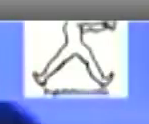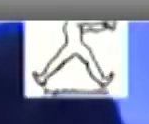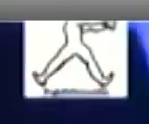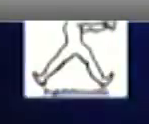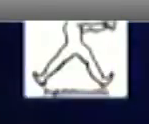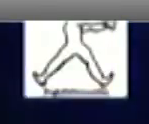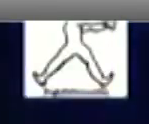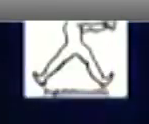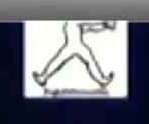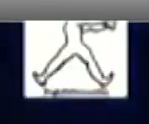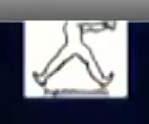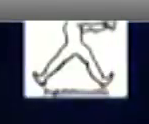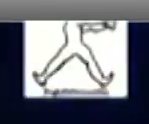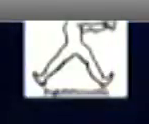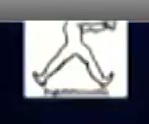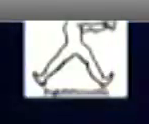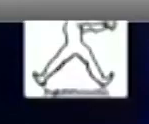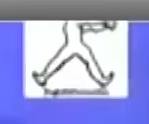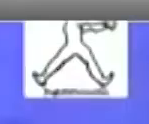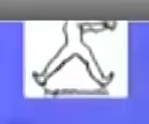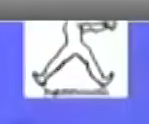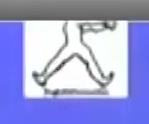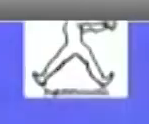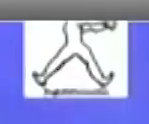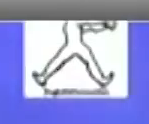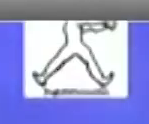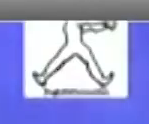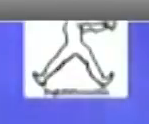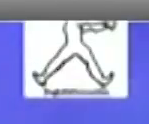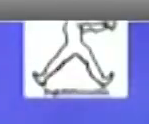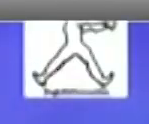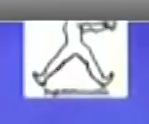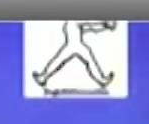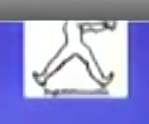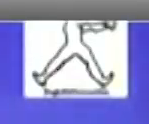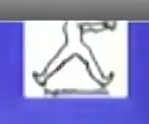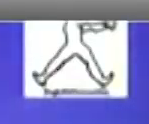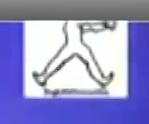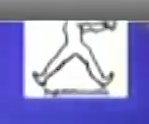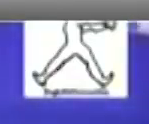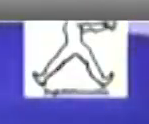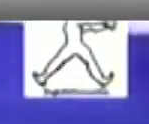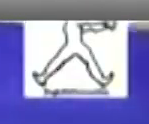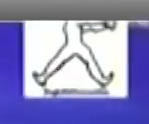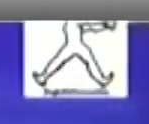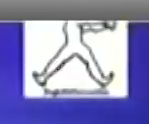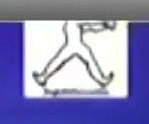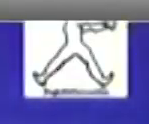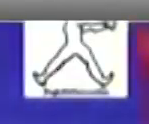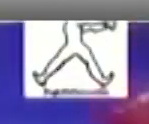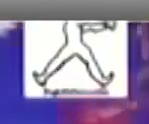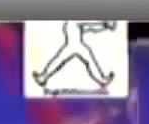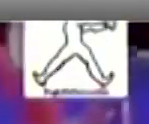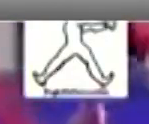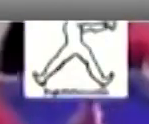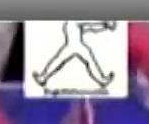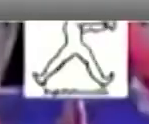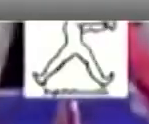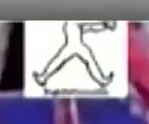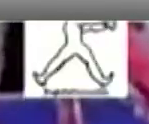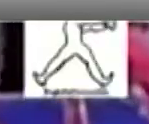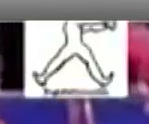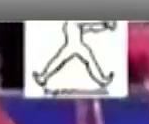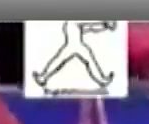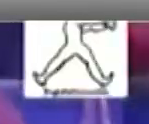more vulnerable communities on the island to not only provide training and skills in the development of boxers, but also to train and